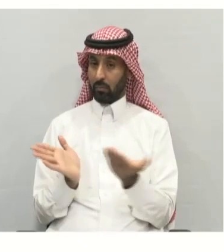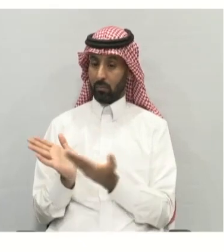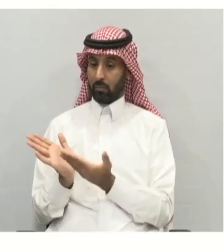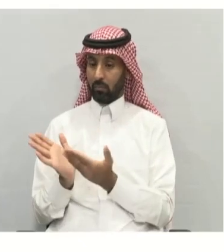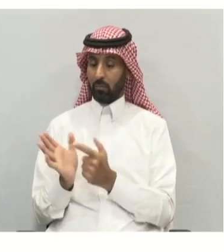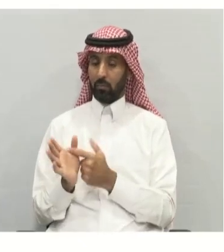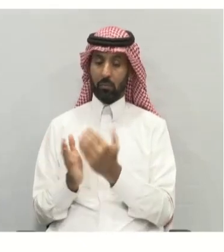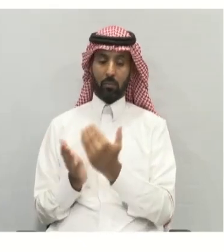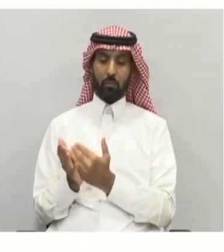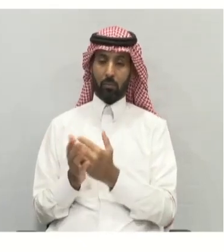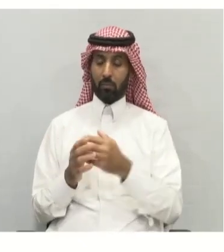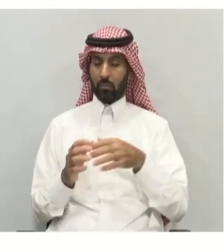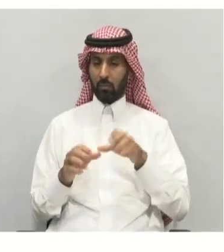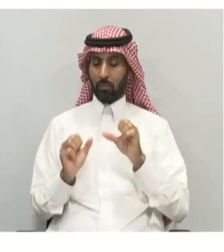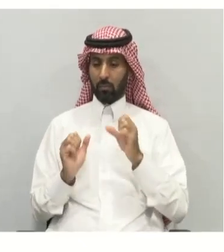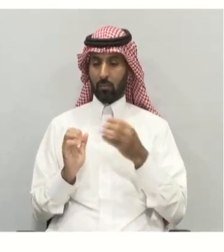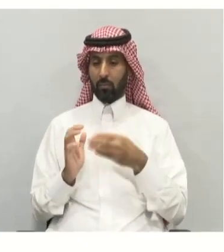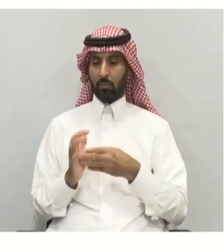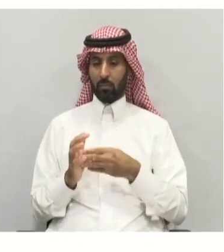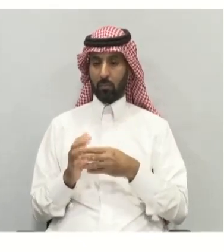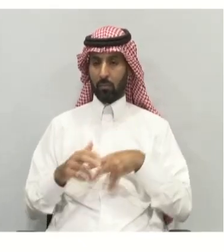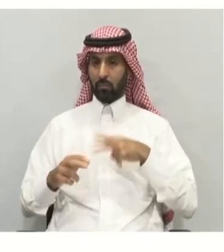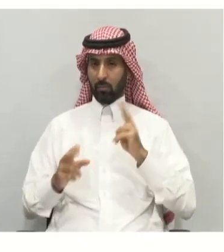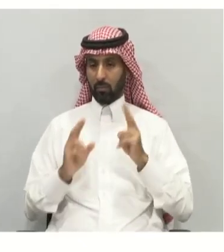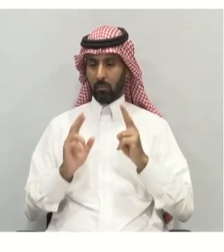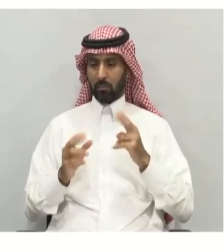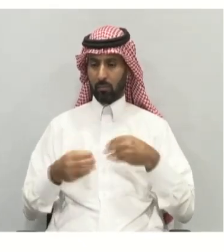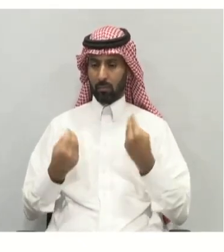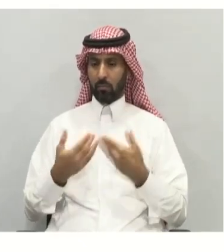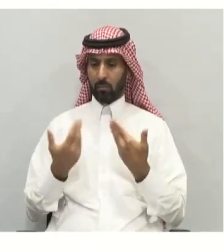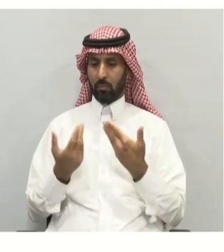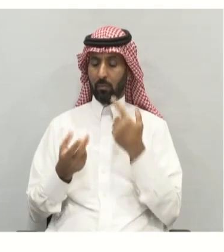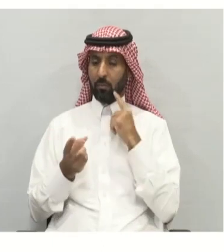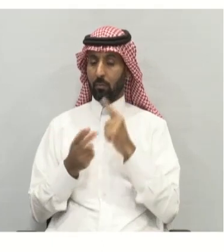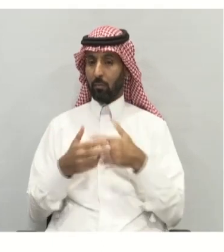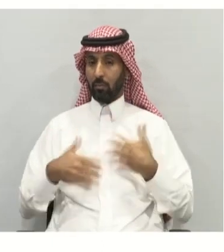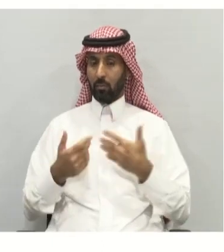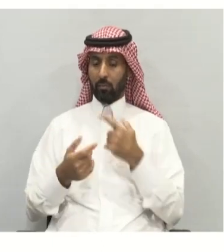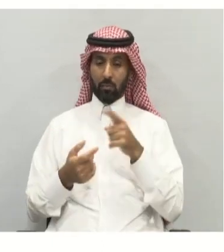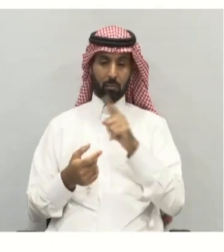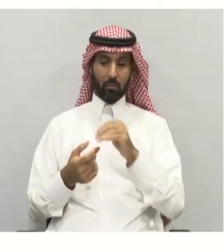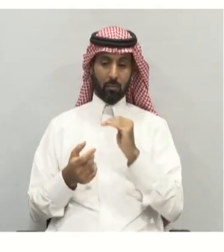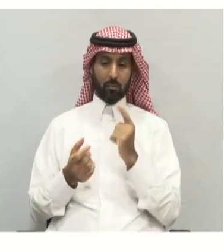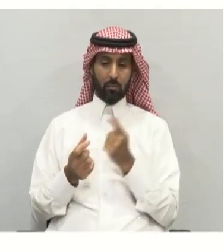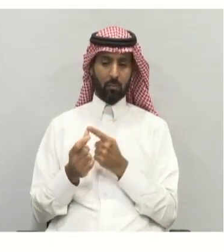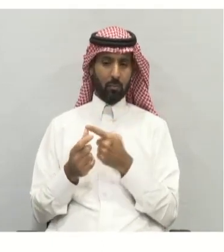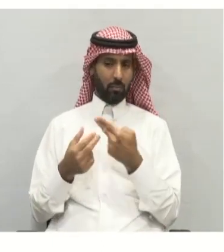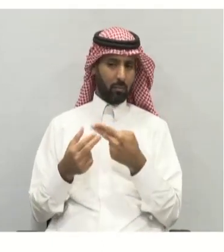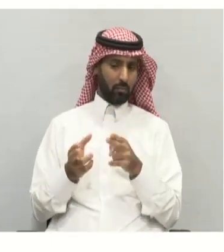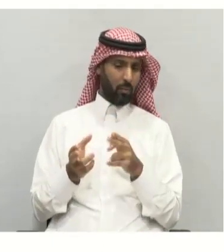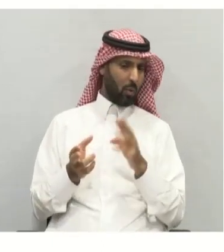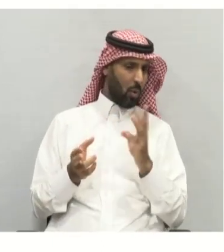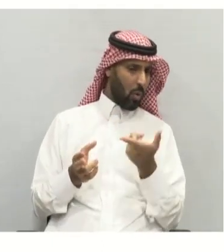read the invitation for a graduation party and to work with a partner. Ask and answer questions starting with